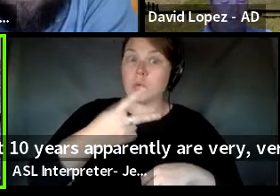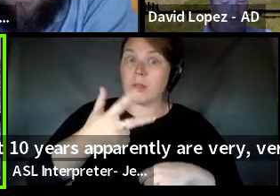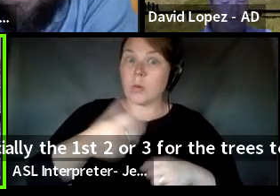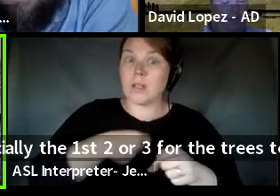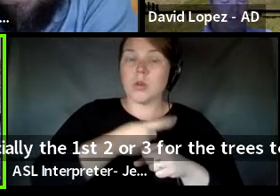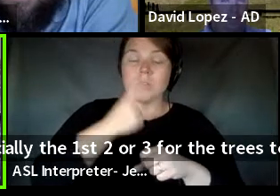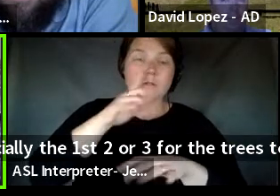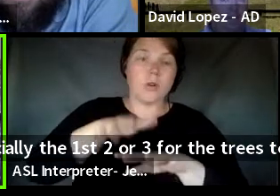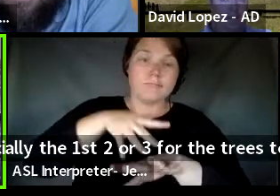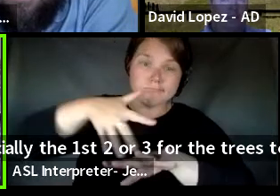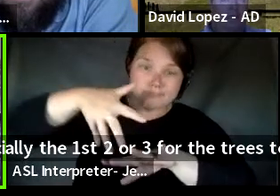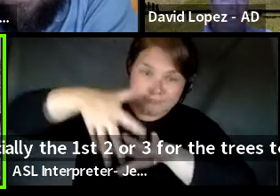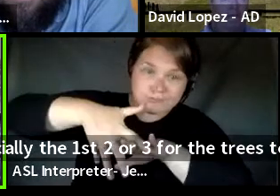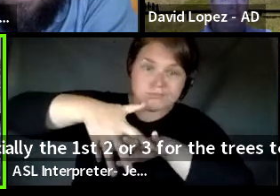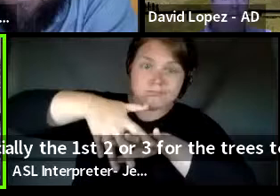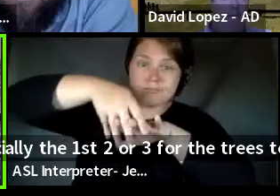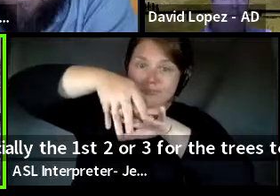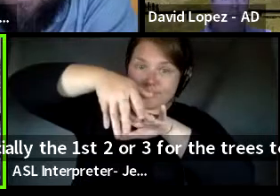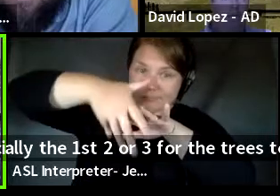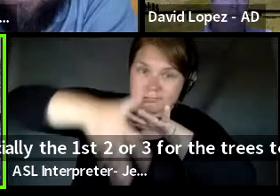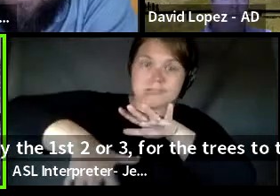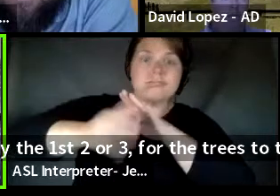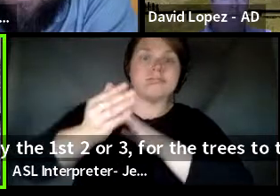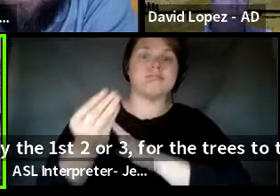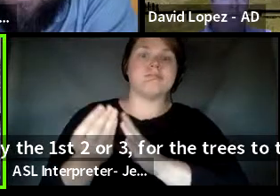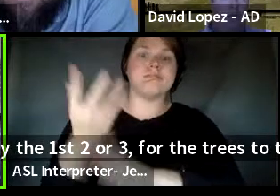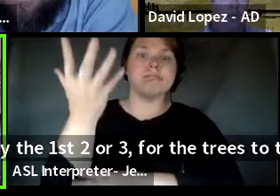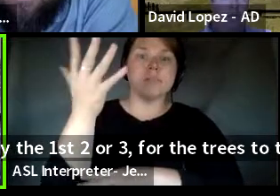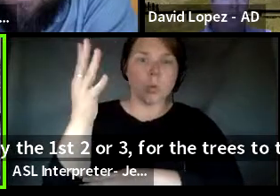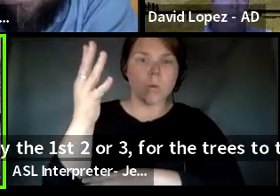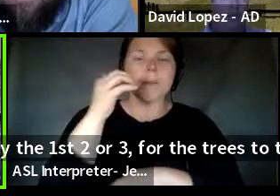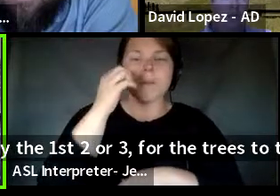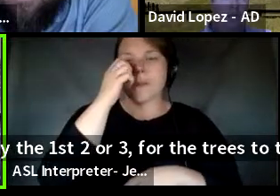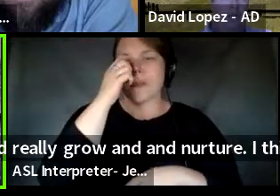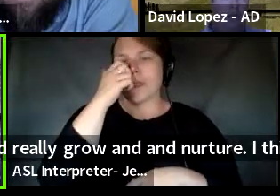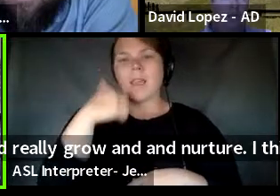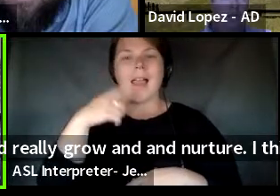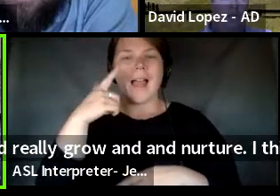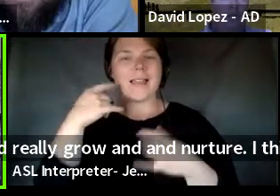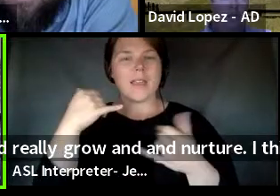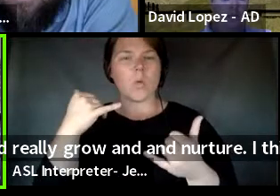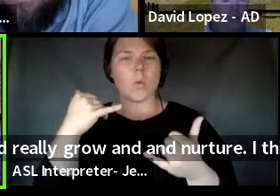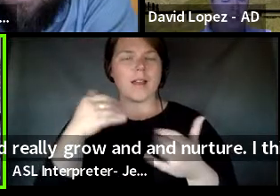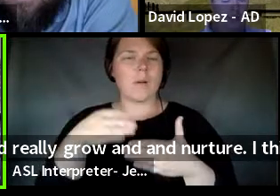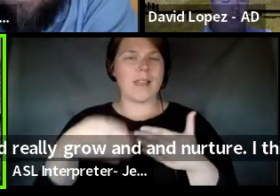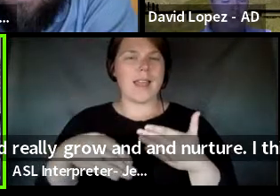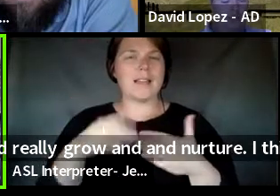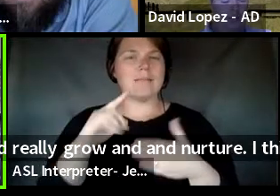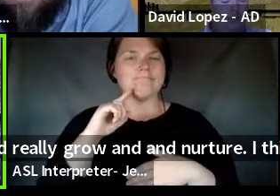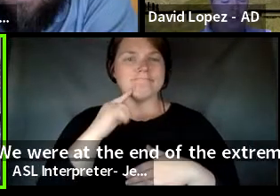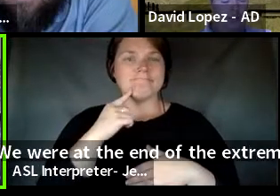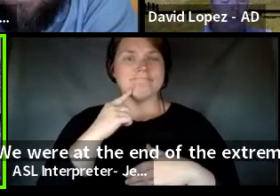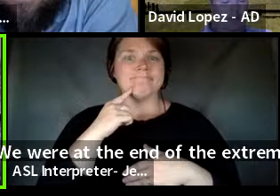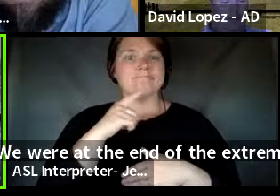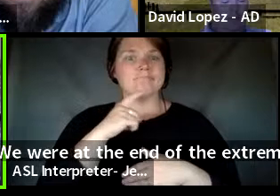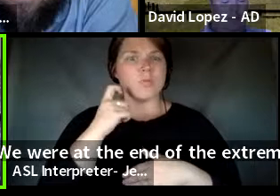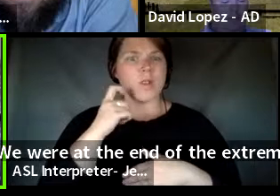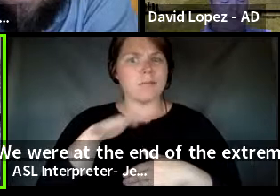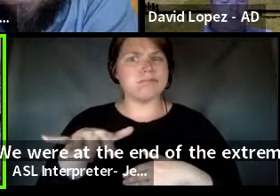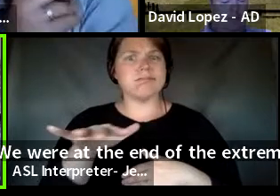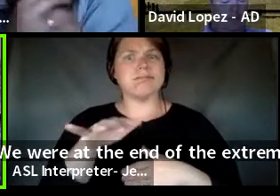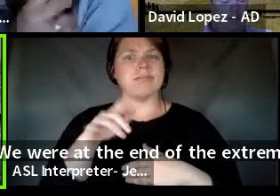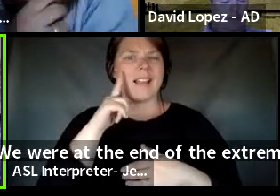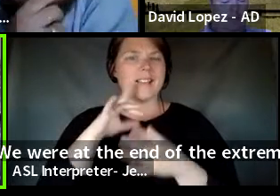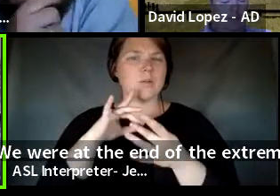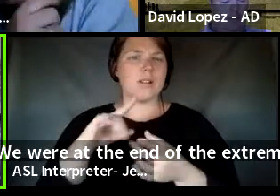grow and nurture. I think we were at the end of the extreme drought conditions when they were planted, and that probably contributed to that high